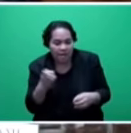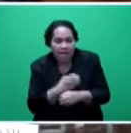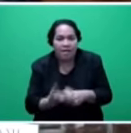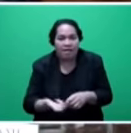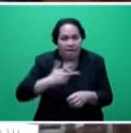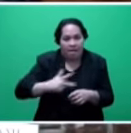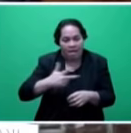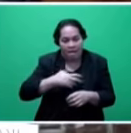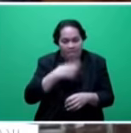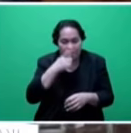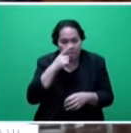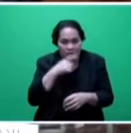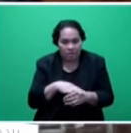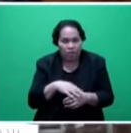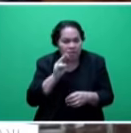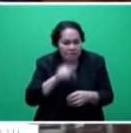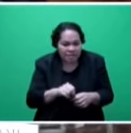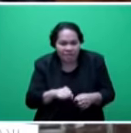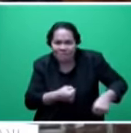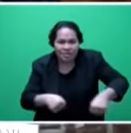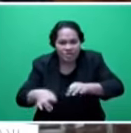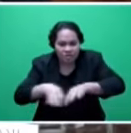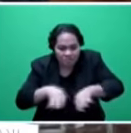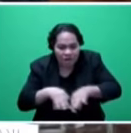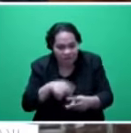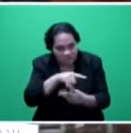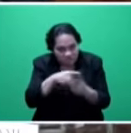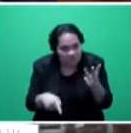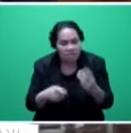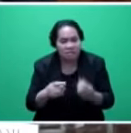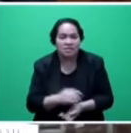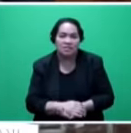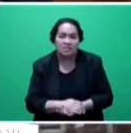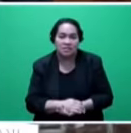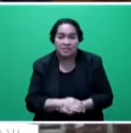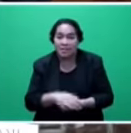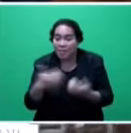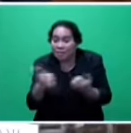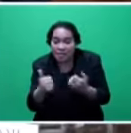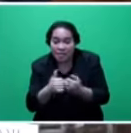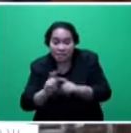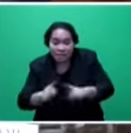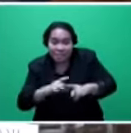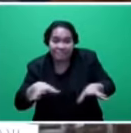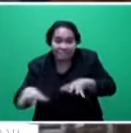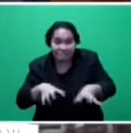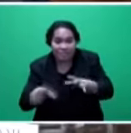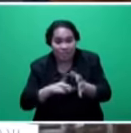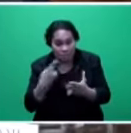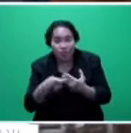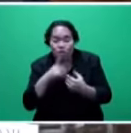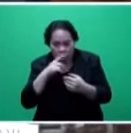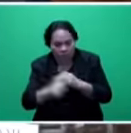development strategies to realize SME success in those sectors. Lots of targeted programs can be put in place that can